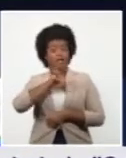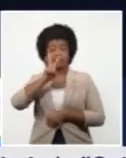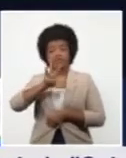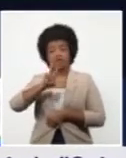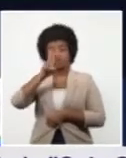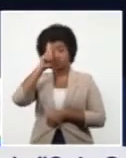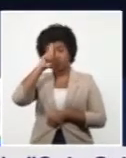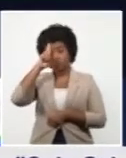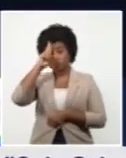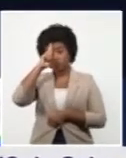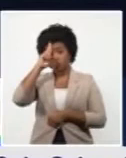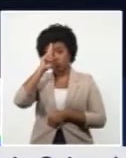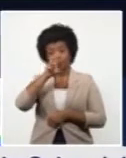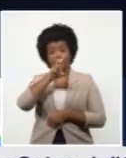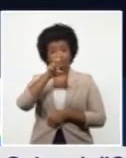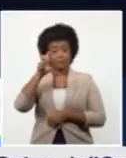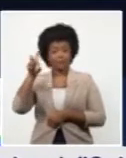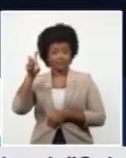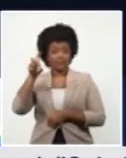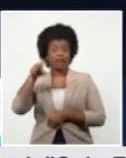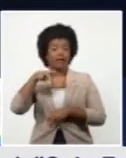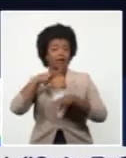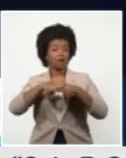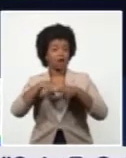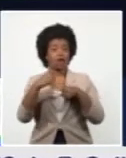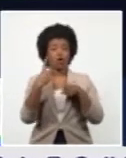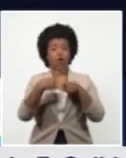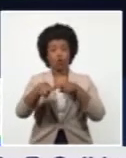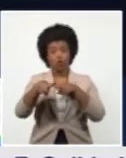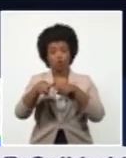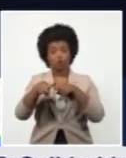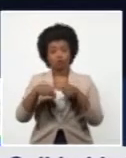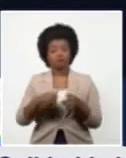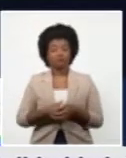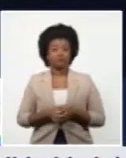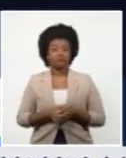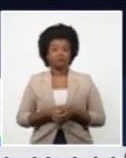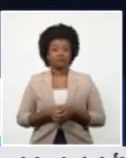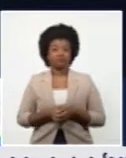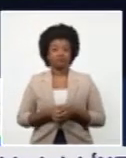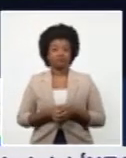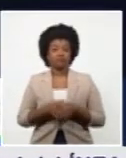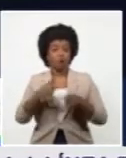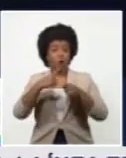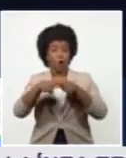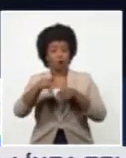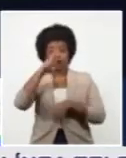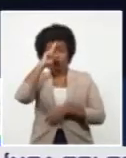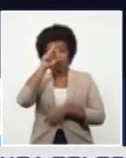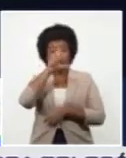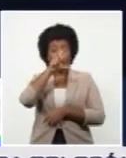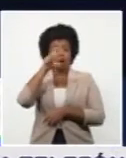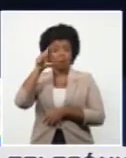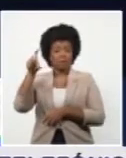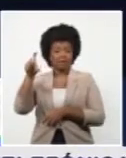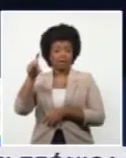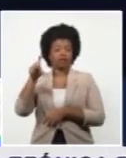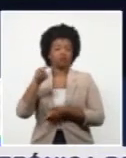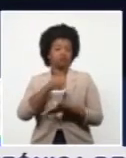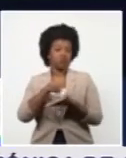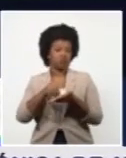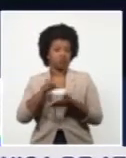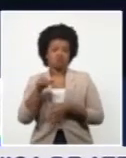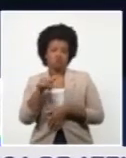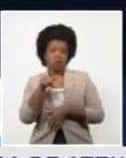today 4 patients in serious condition today, the same ones we had said yesterday. 3